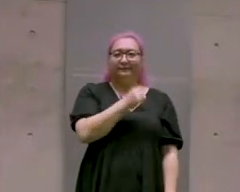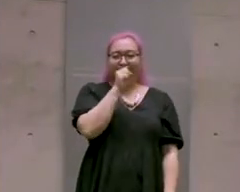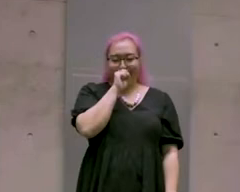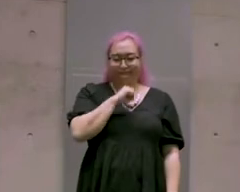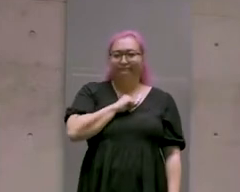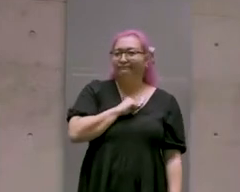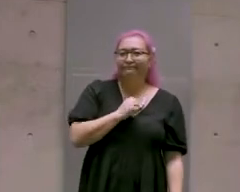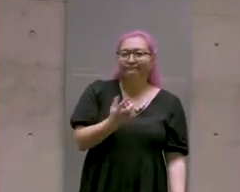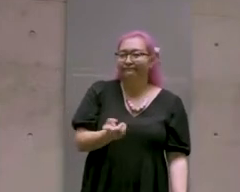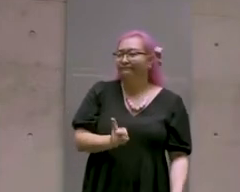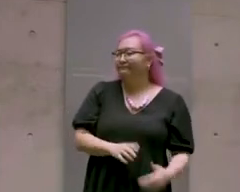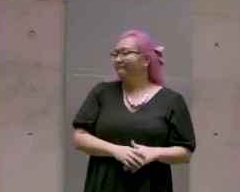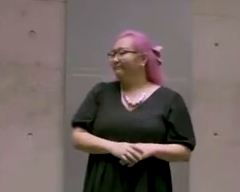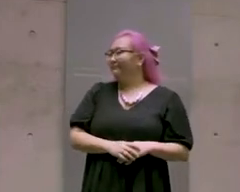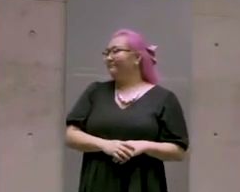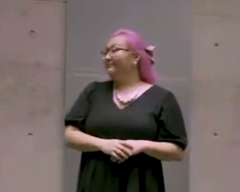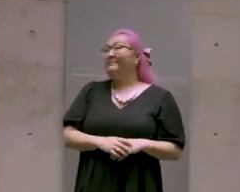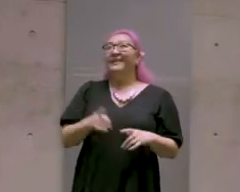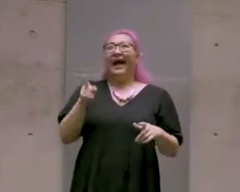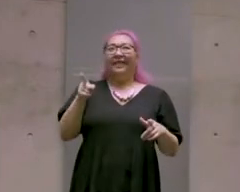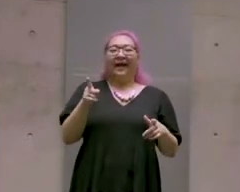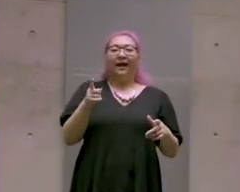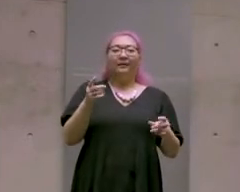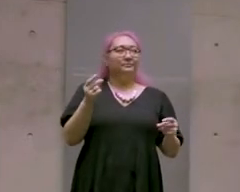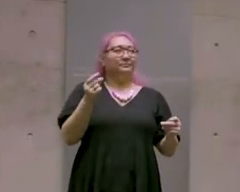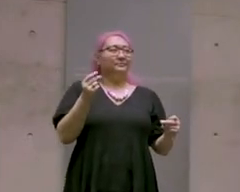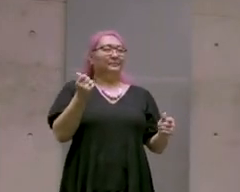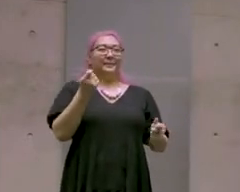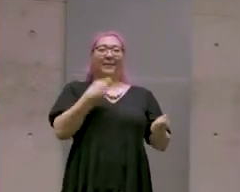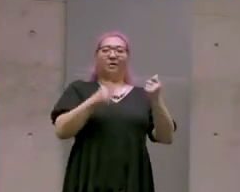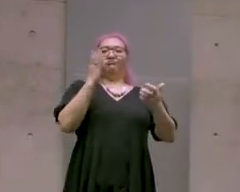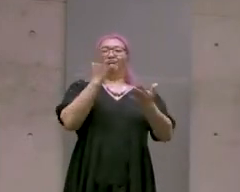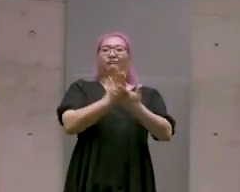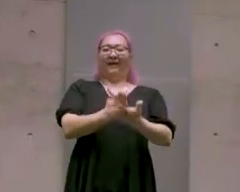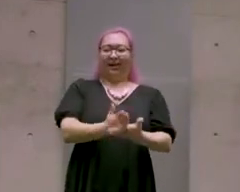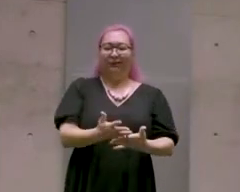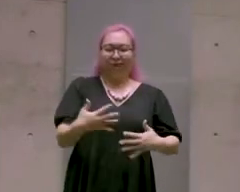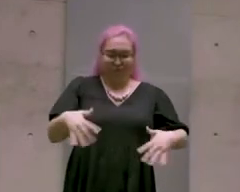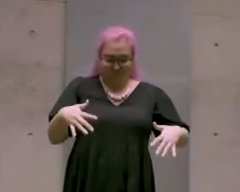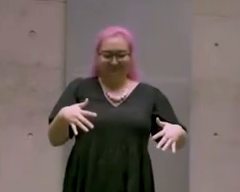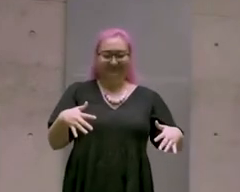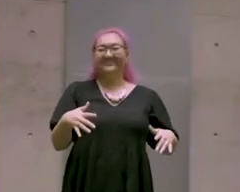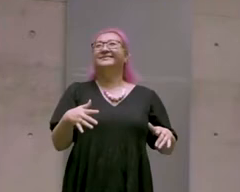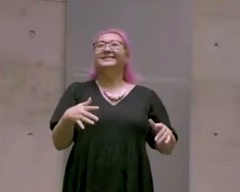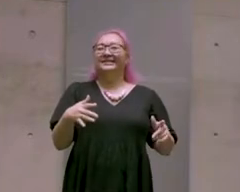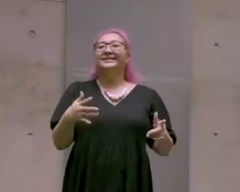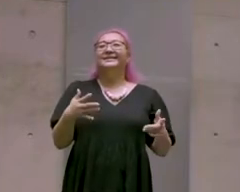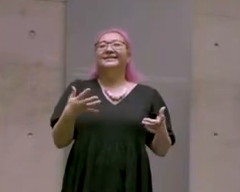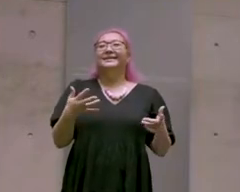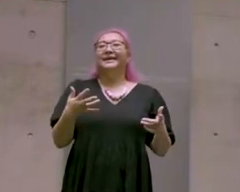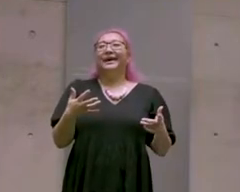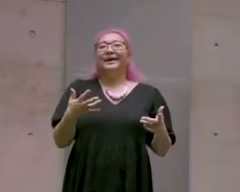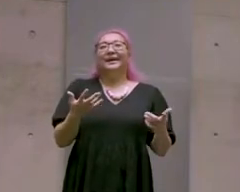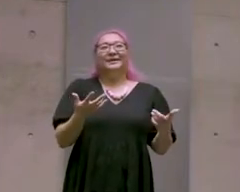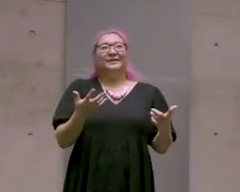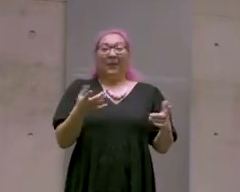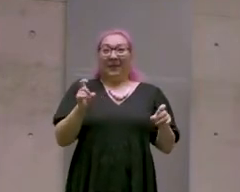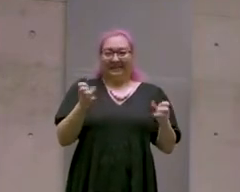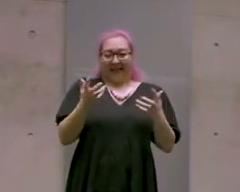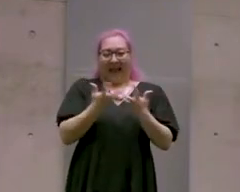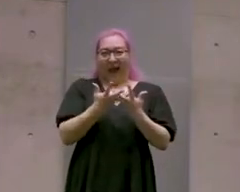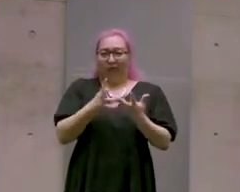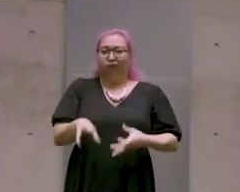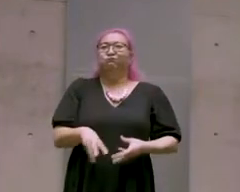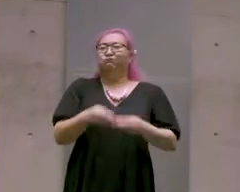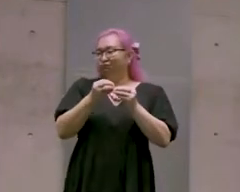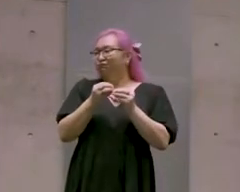And somehow that got into production because I basically just kind of kept saying that idea to people. And as